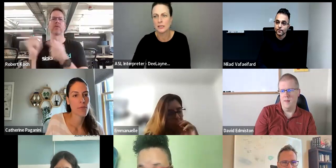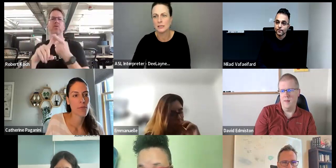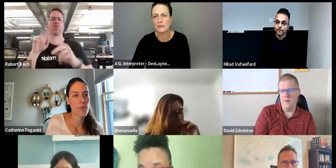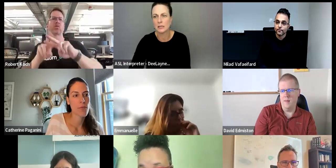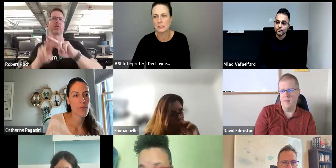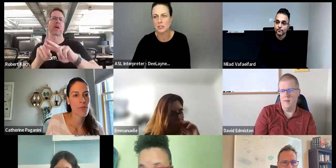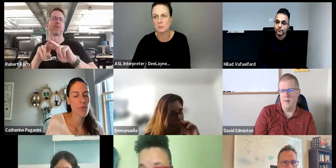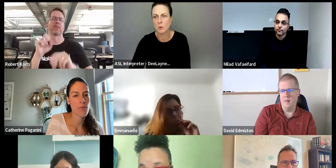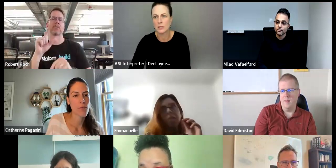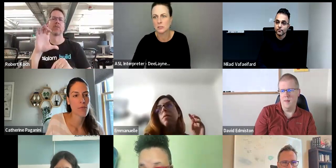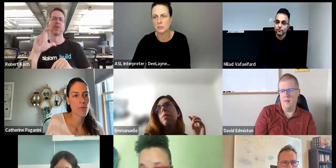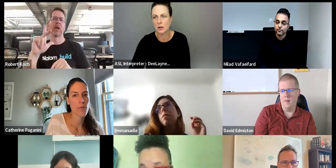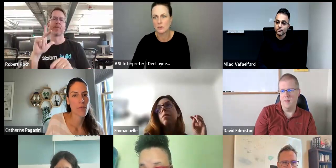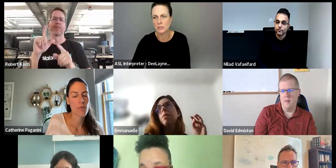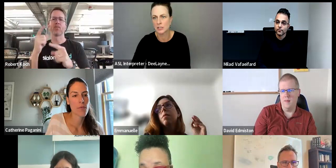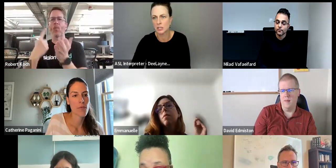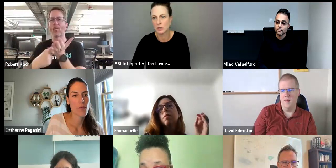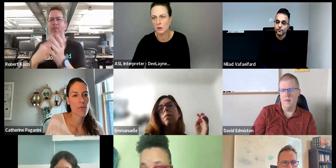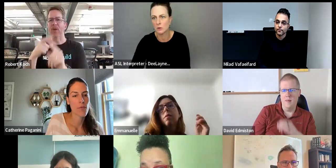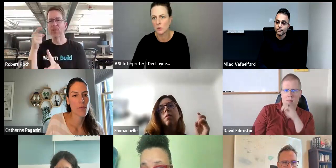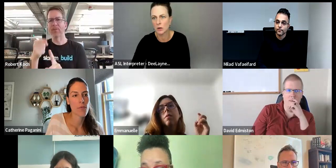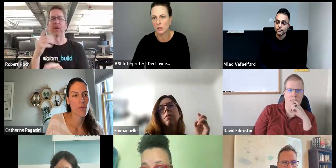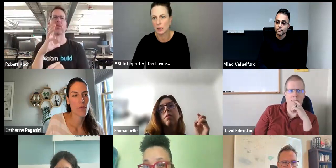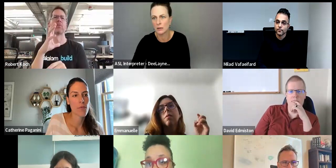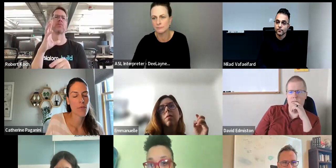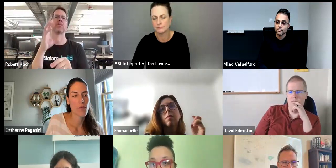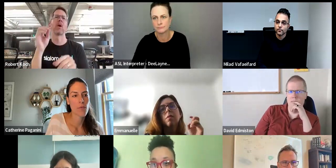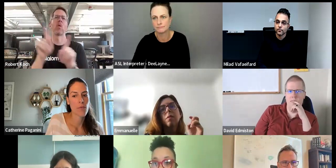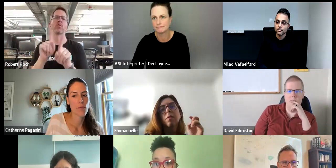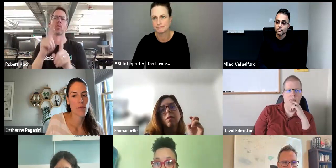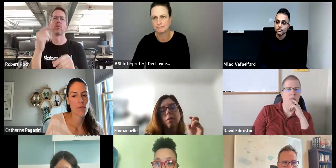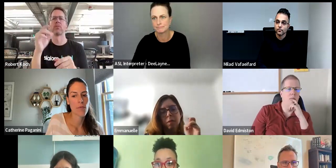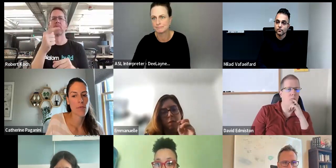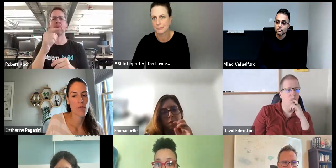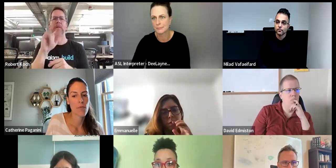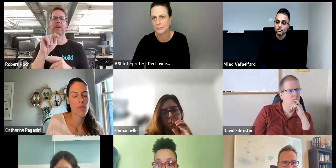do we need to have any discussion points on the Slack channel or